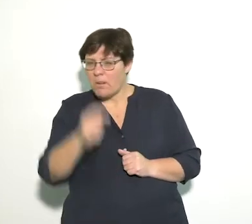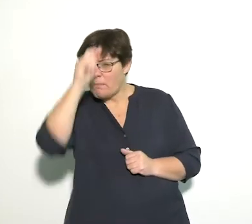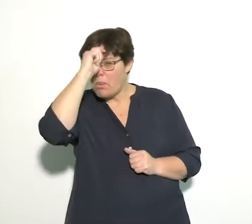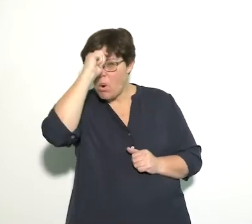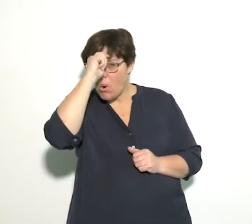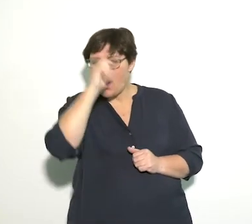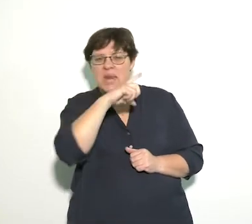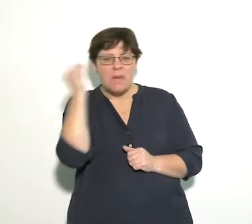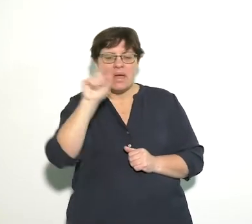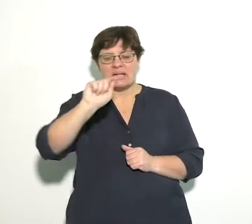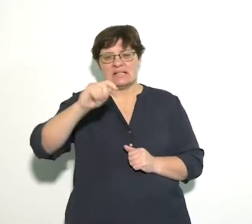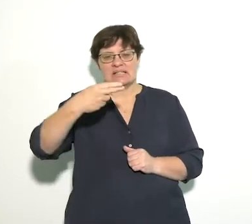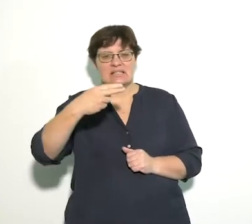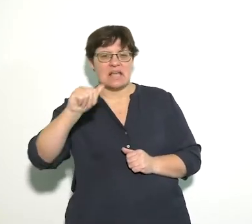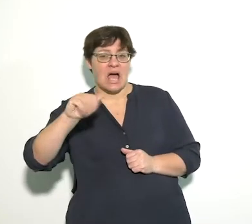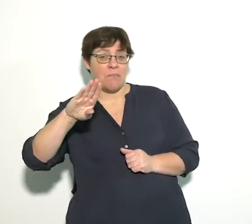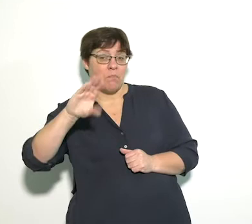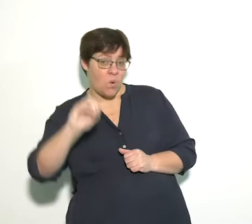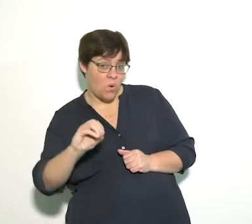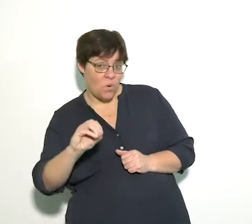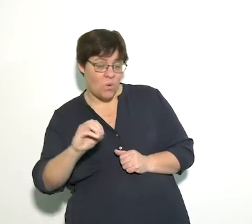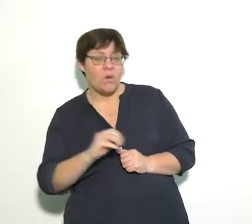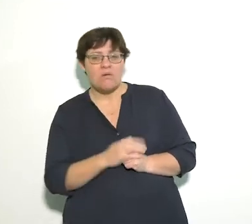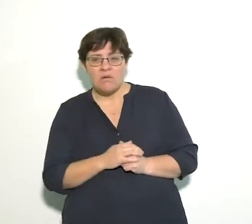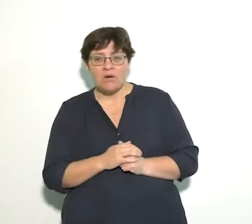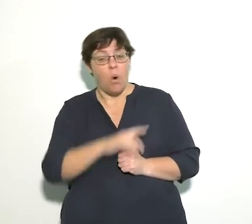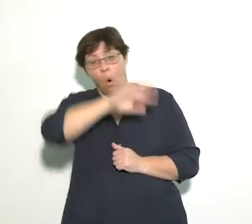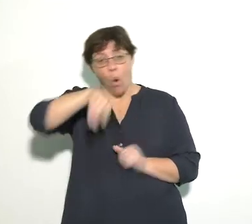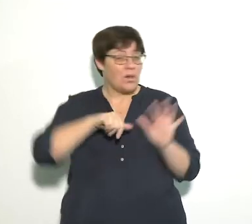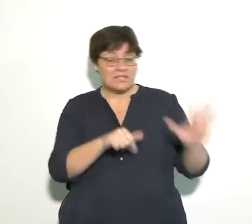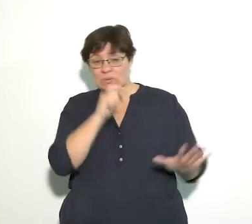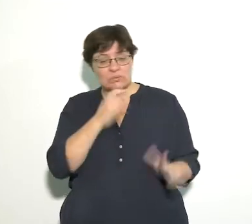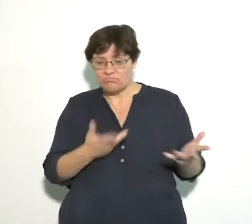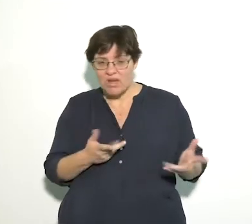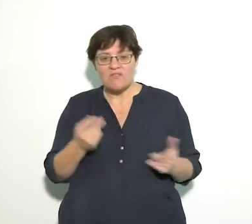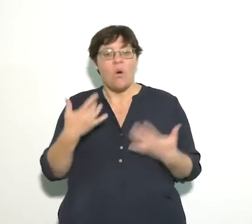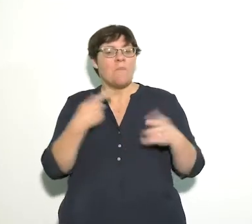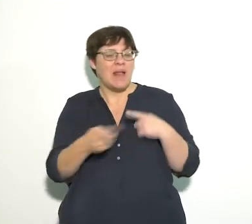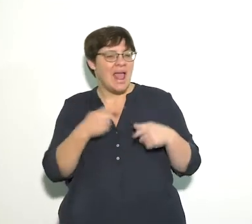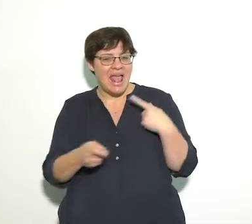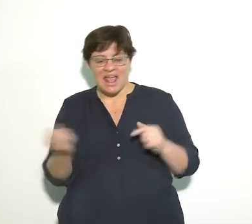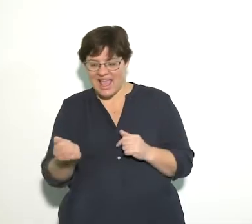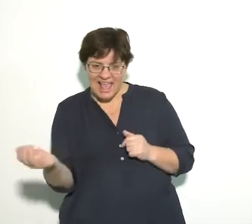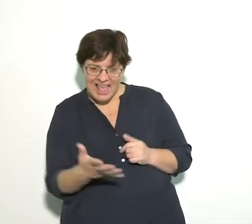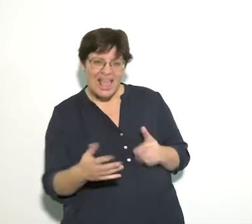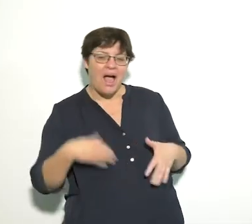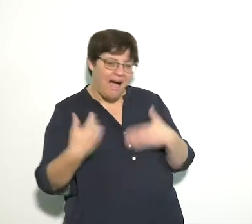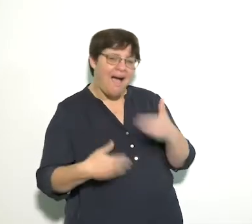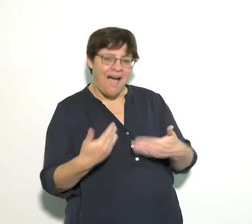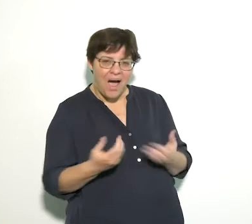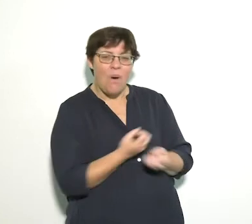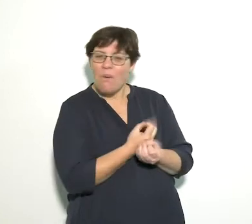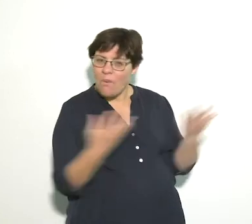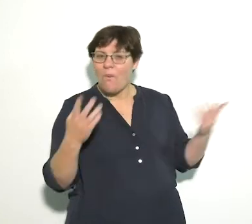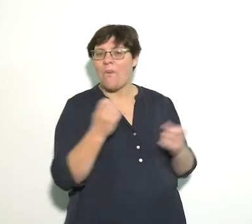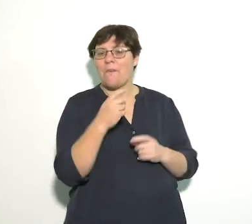little boy named Tabo. There we go. So I haven't used all 6 of them. If you were playing, you would continue and